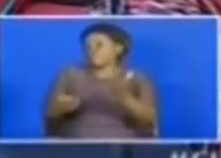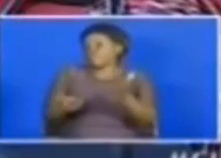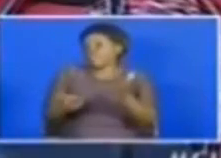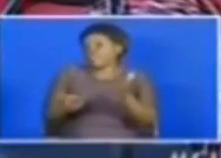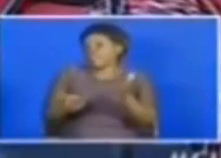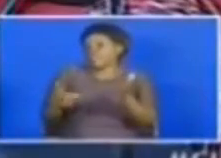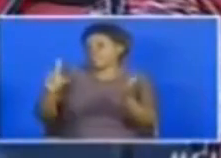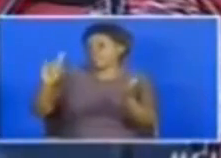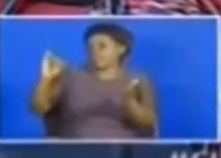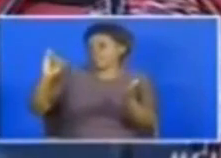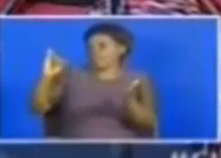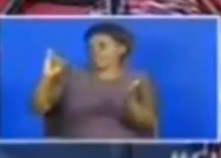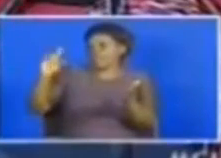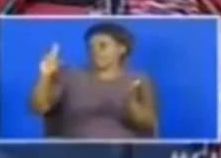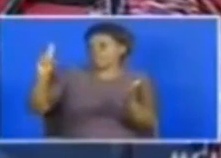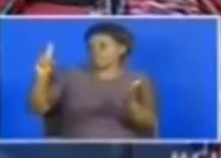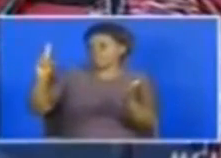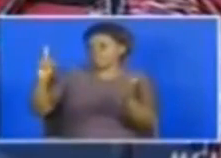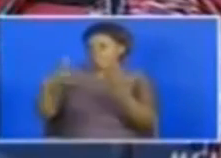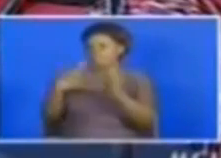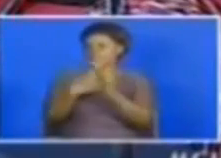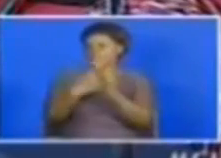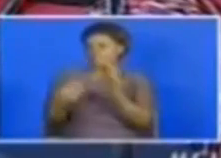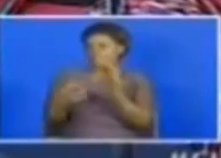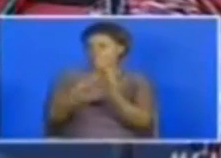mean,